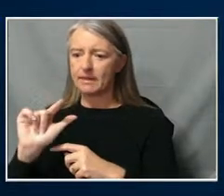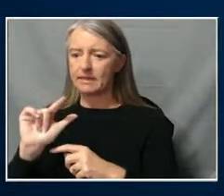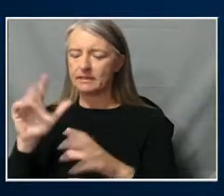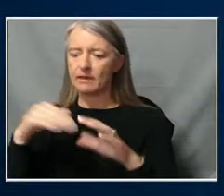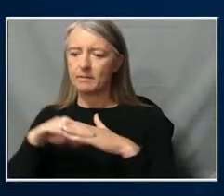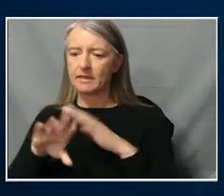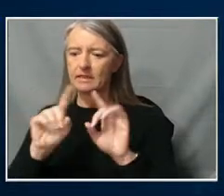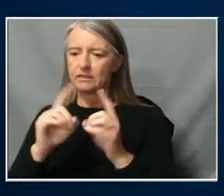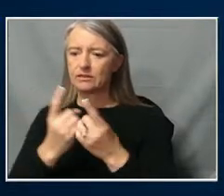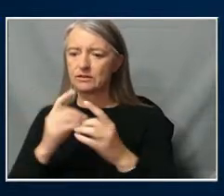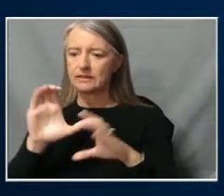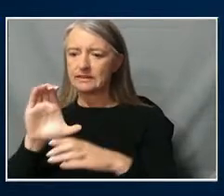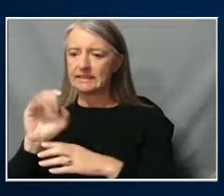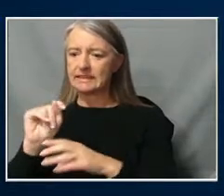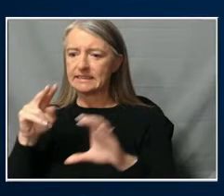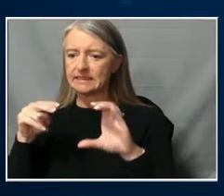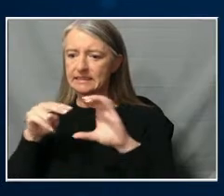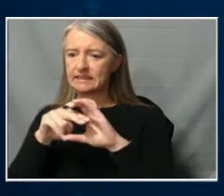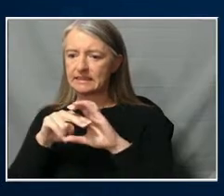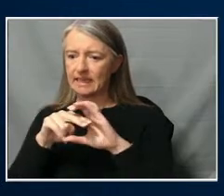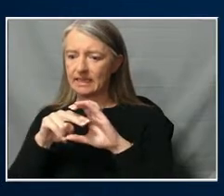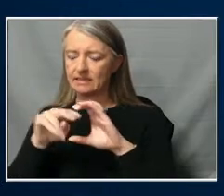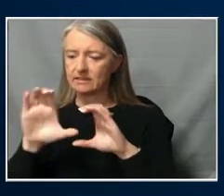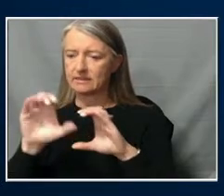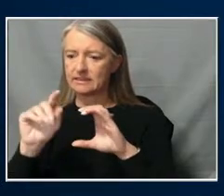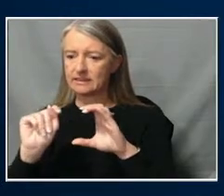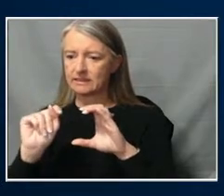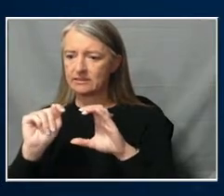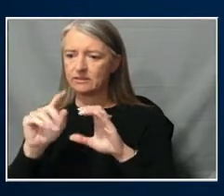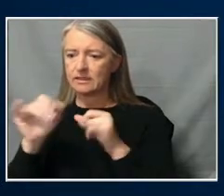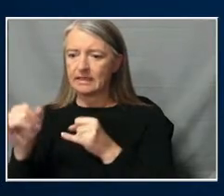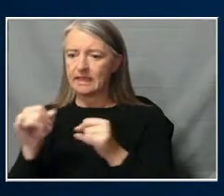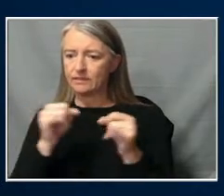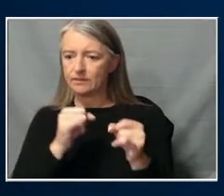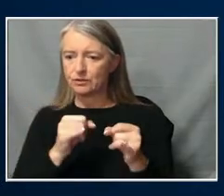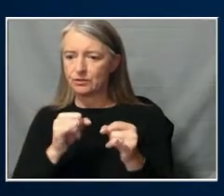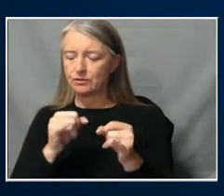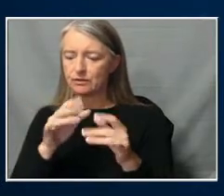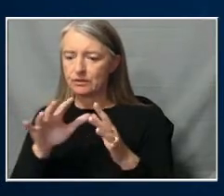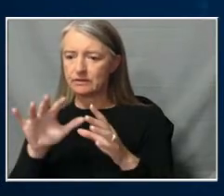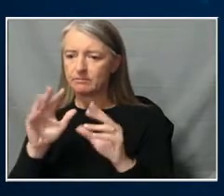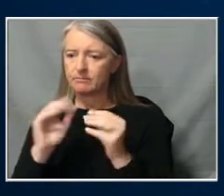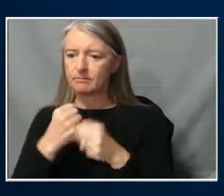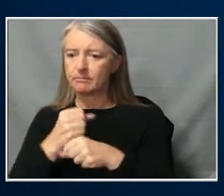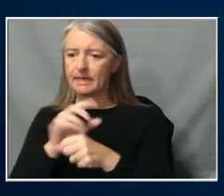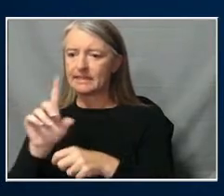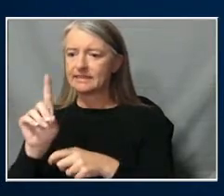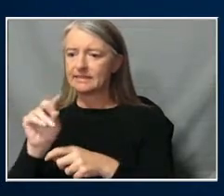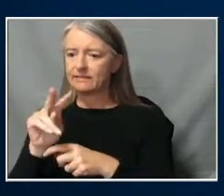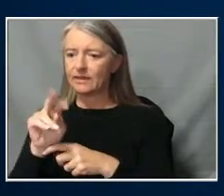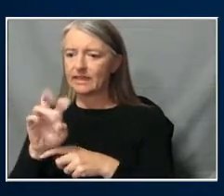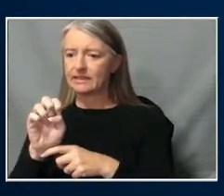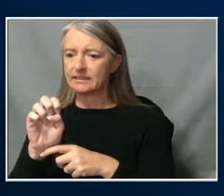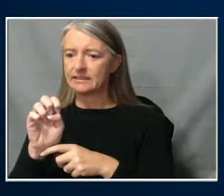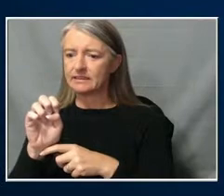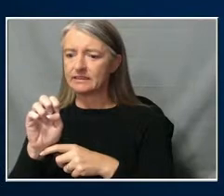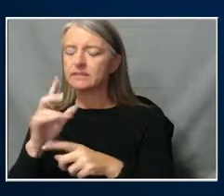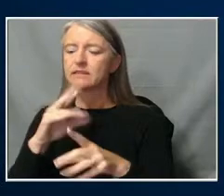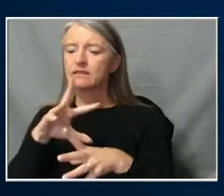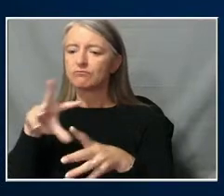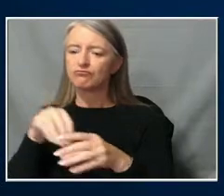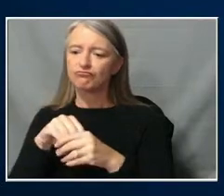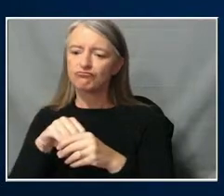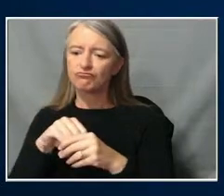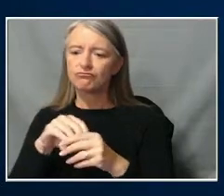undergo a CT scan, and at that time we make individualized immobilization devices that can include, kind of